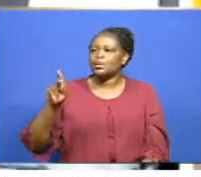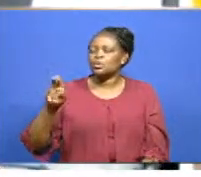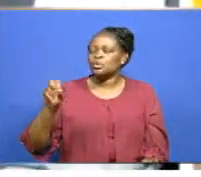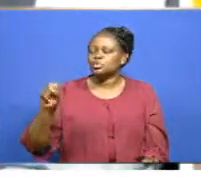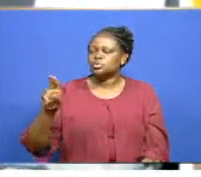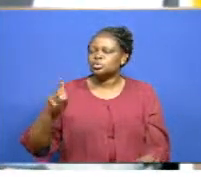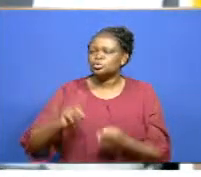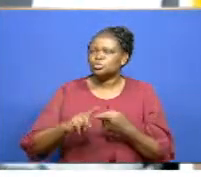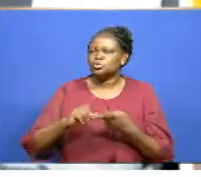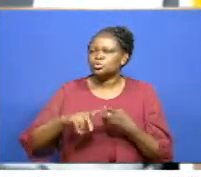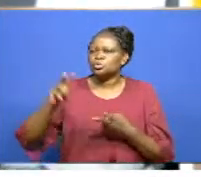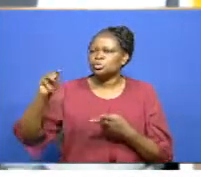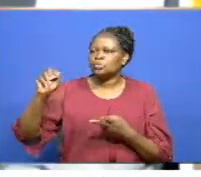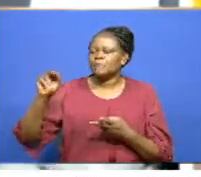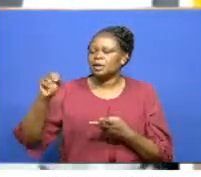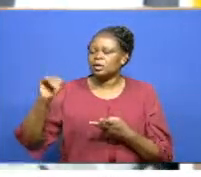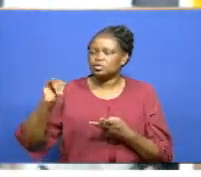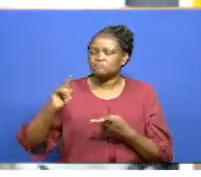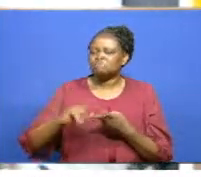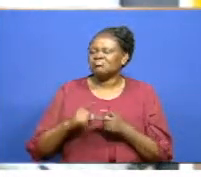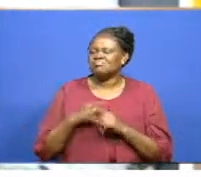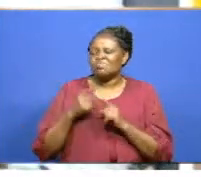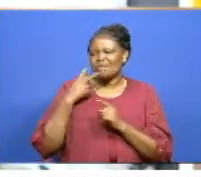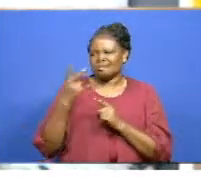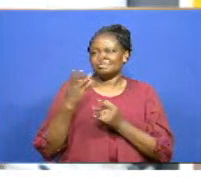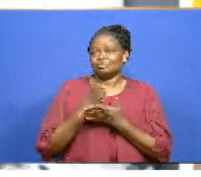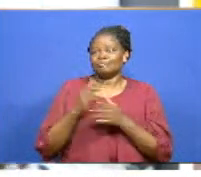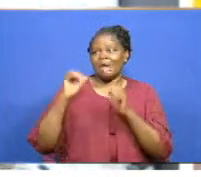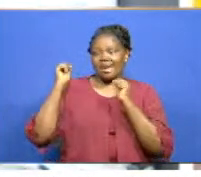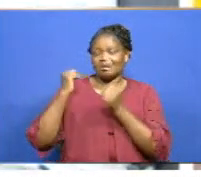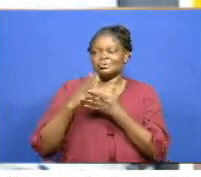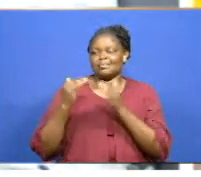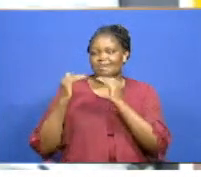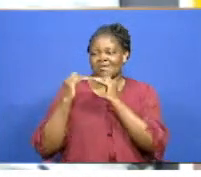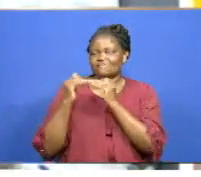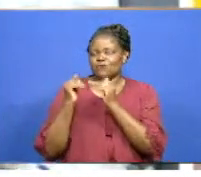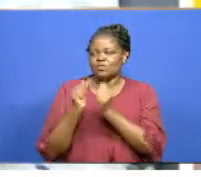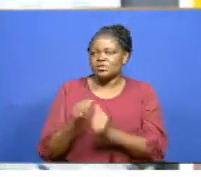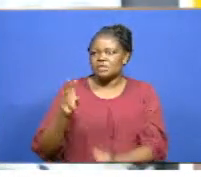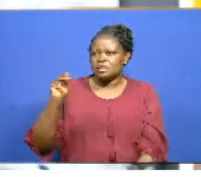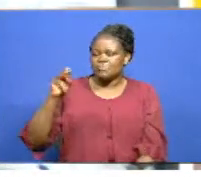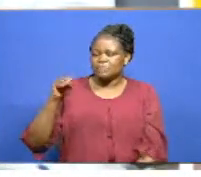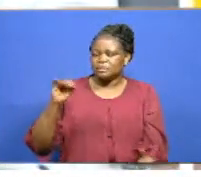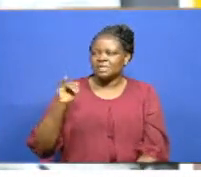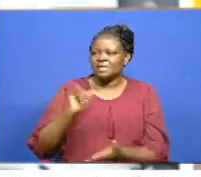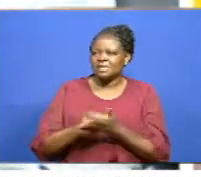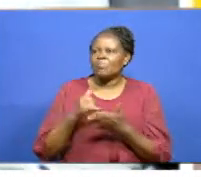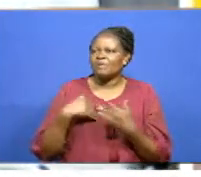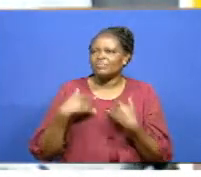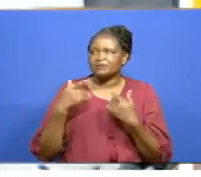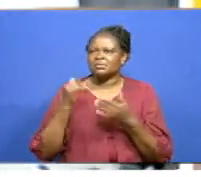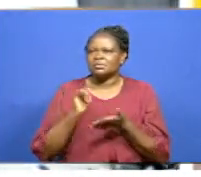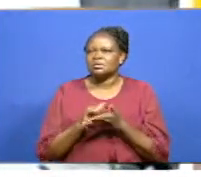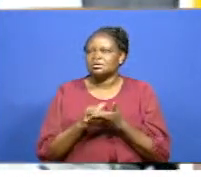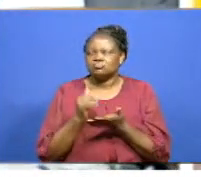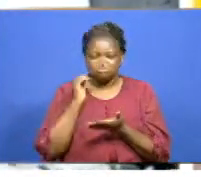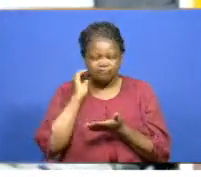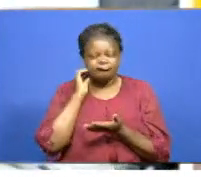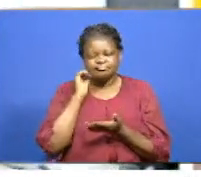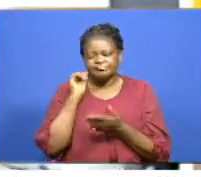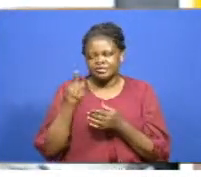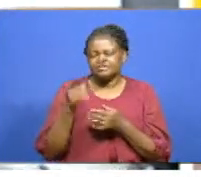Maragoli. But we are seeing it, and I think I agree to some level with the Musalia Mudavadi. We have had that hiatus for some